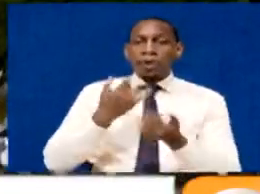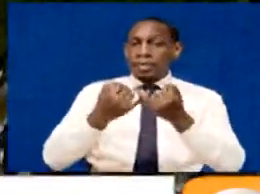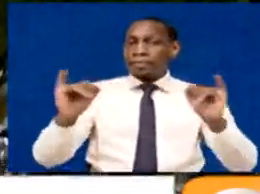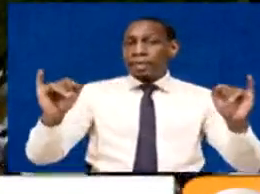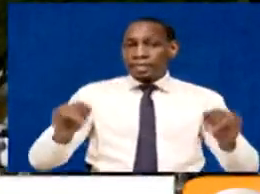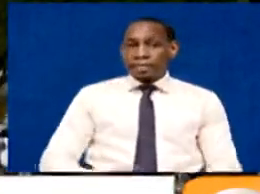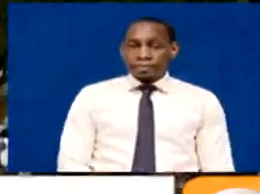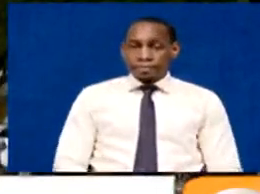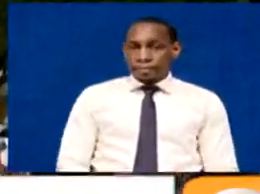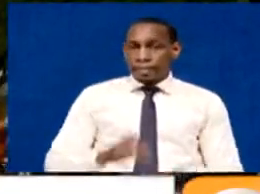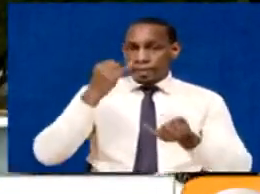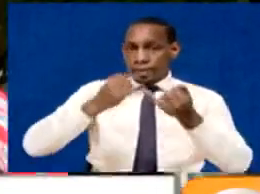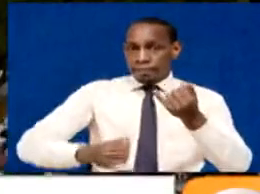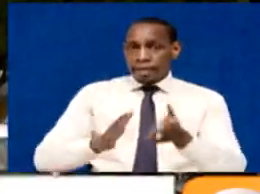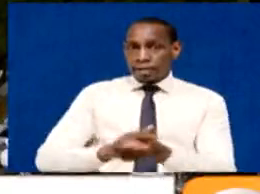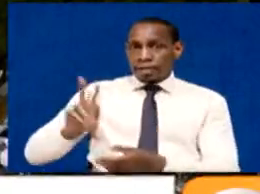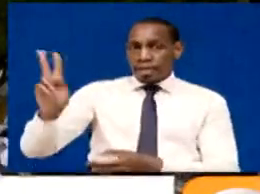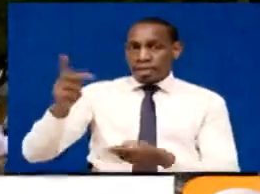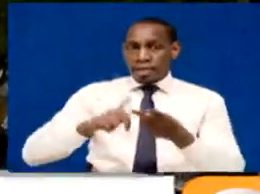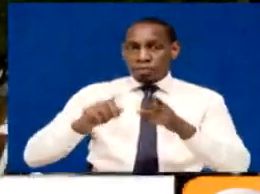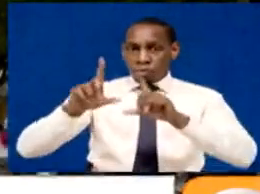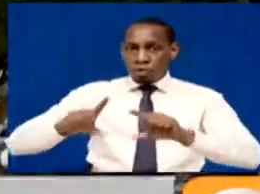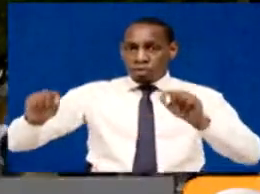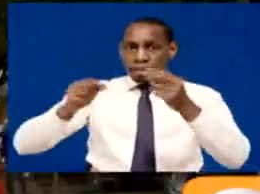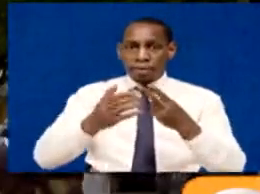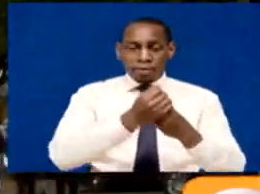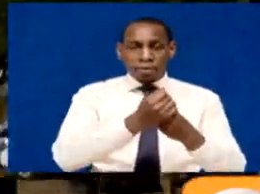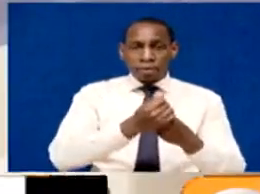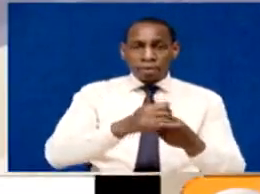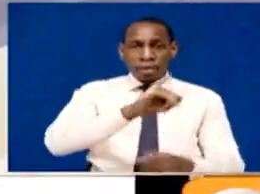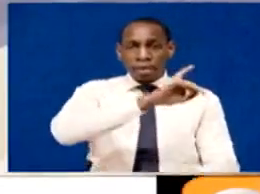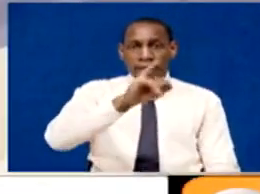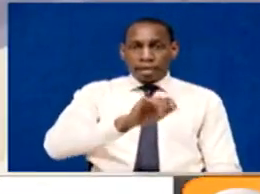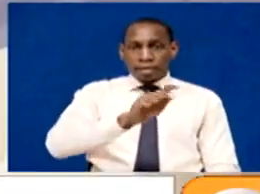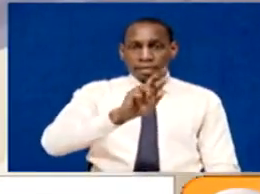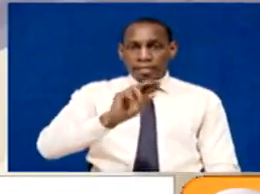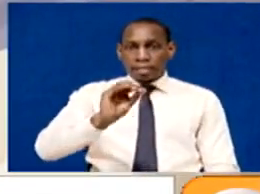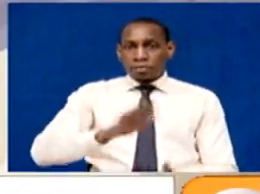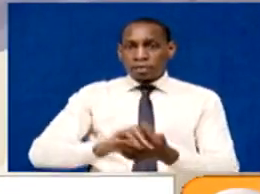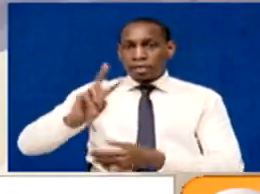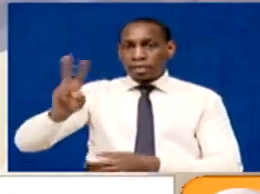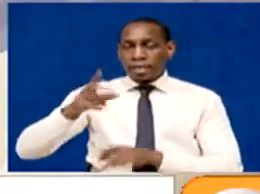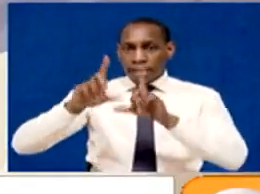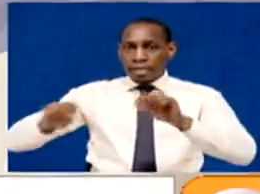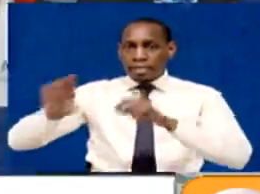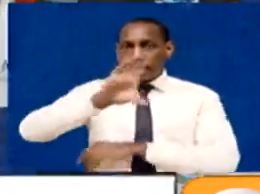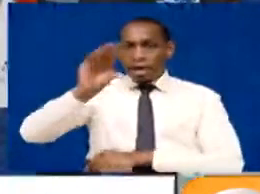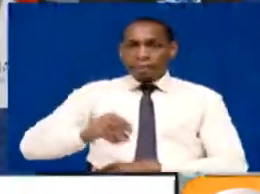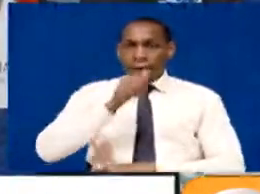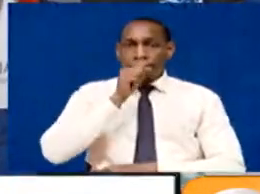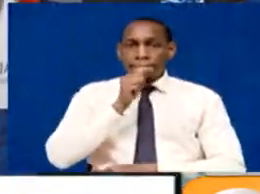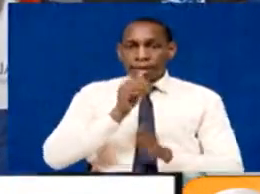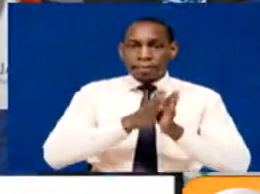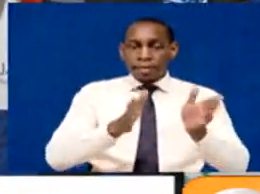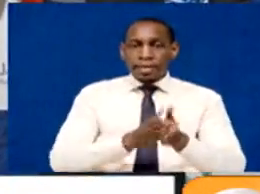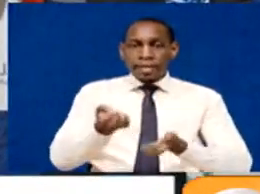financially. Finally, Kenya and Japan in partnership with JETRO will hold the second Japan-Africa Public-Private